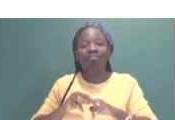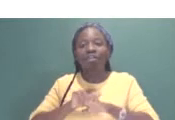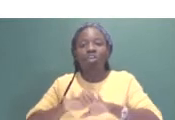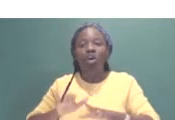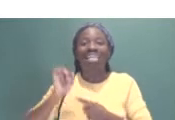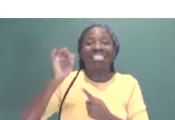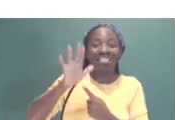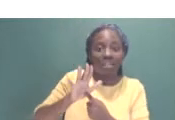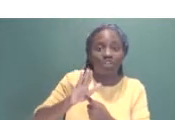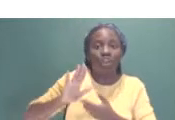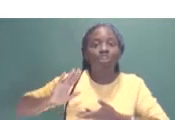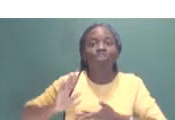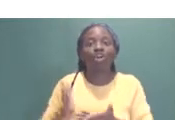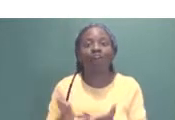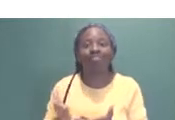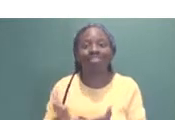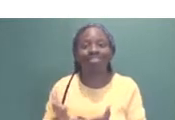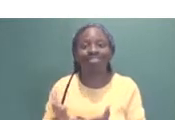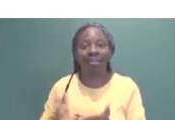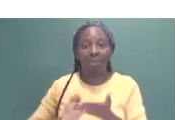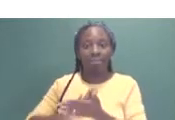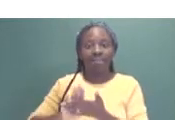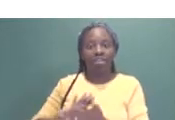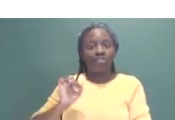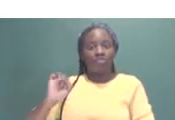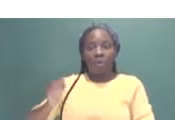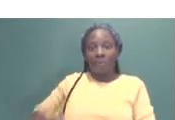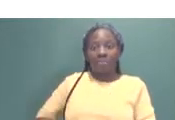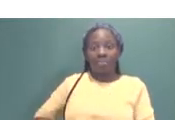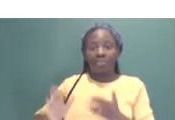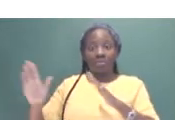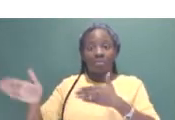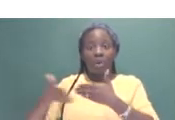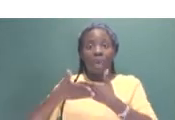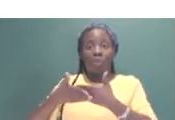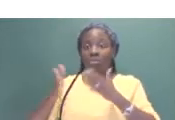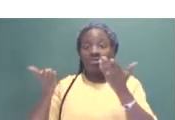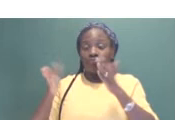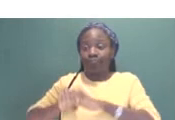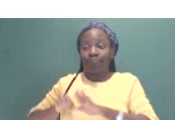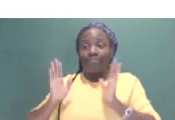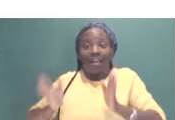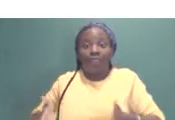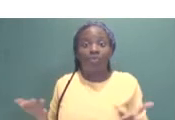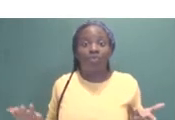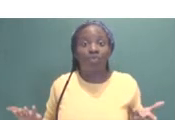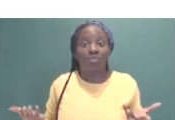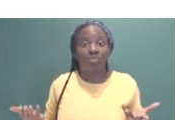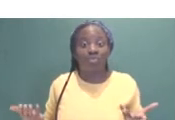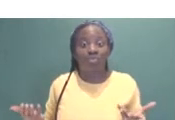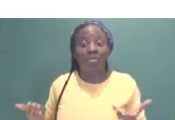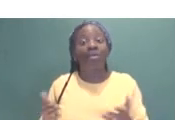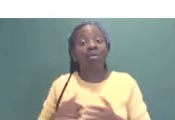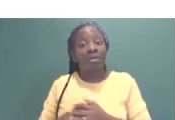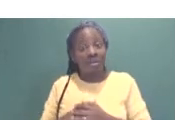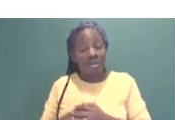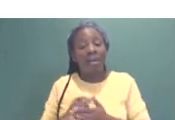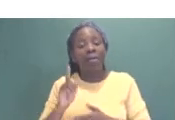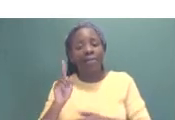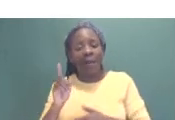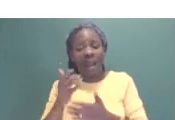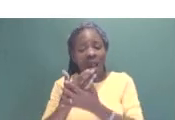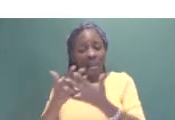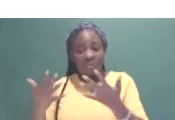provider, your business was virtually closed. And a lot of, well, not a lot, but a fair amount